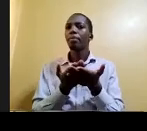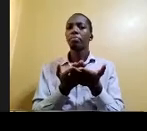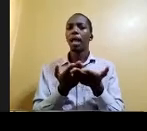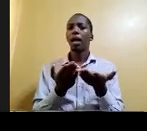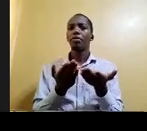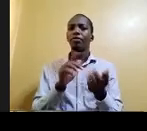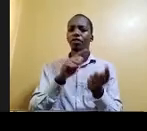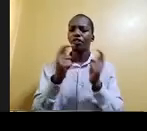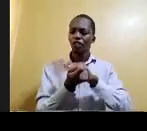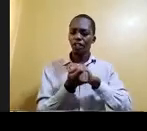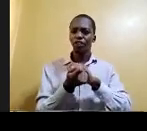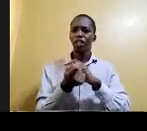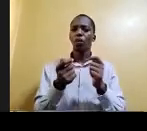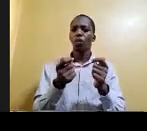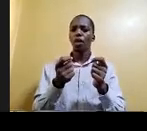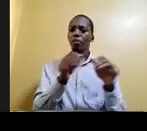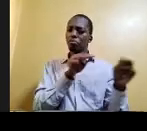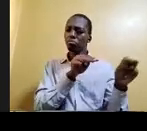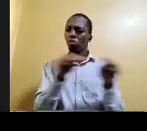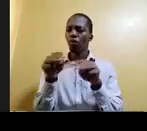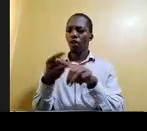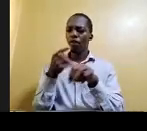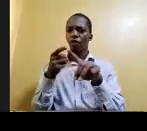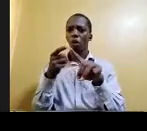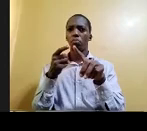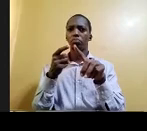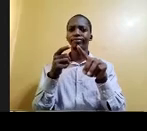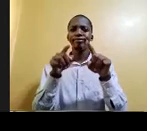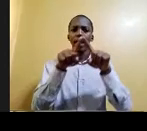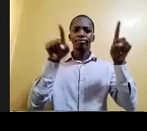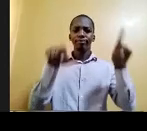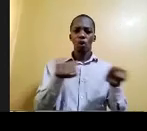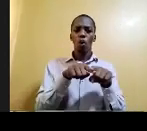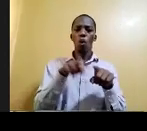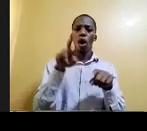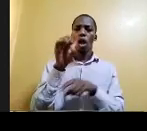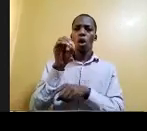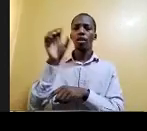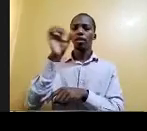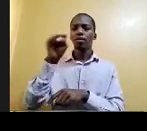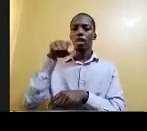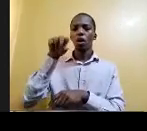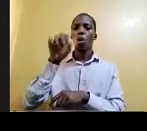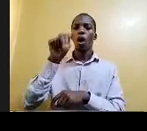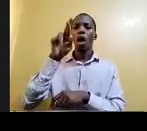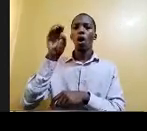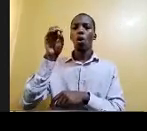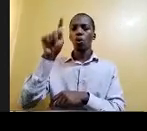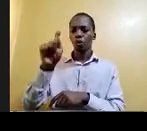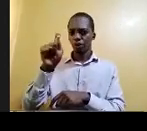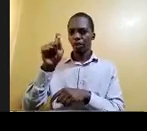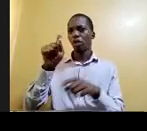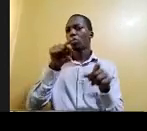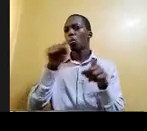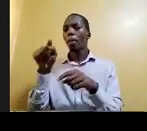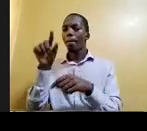from the square root system to have a specification that a minimum of 5% of members and not less